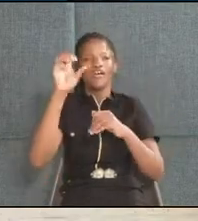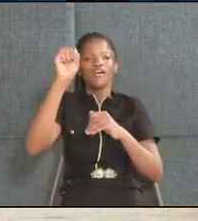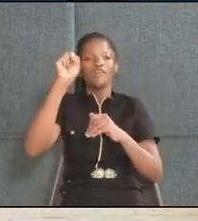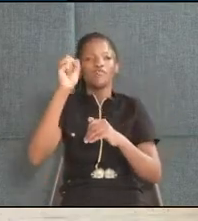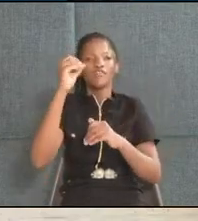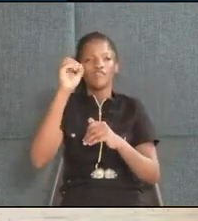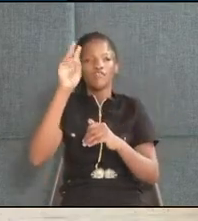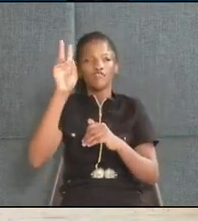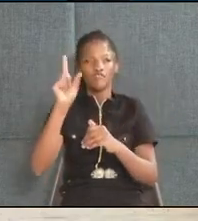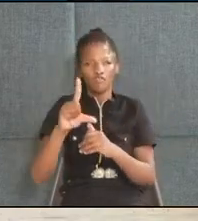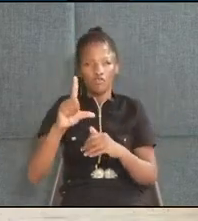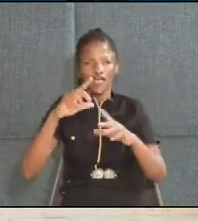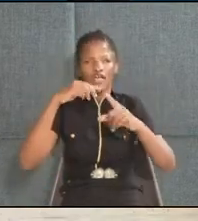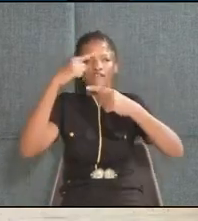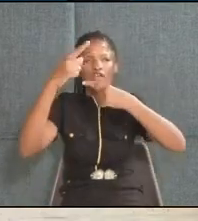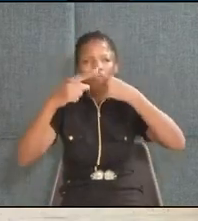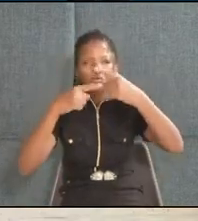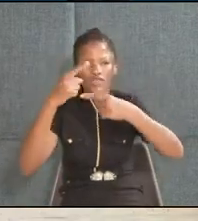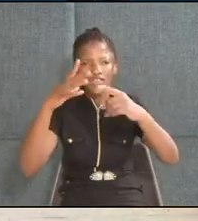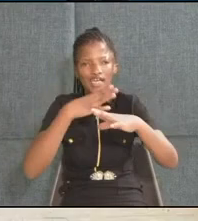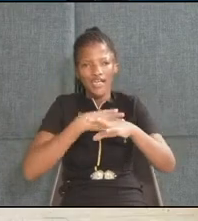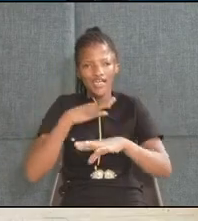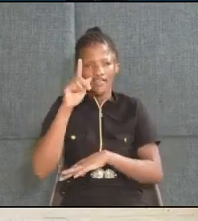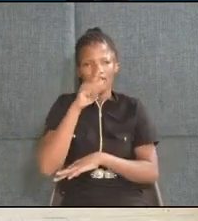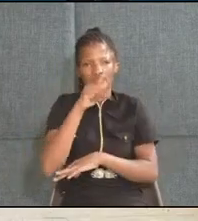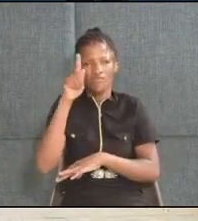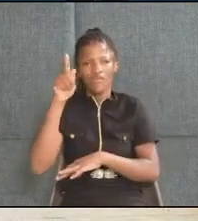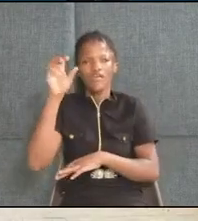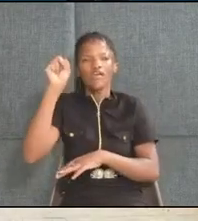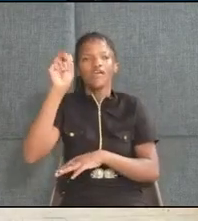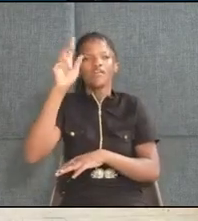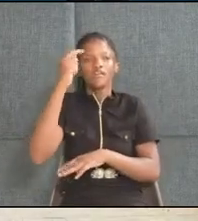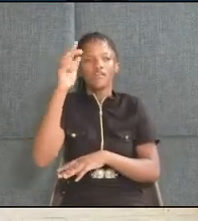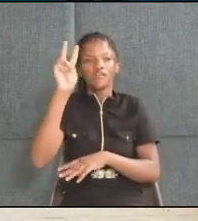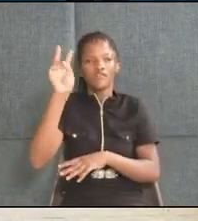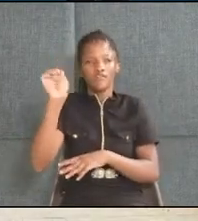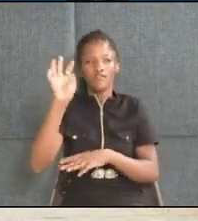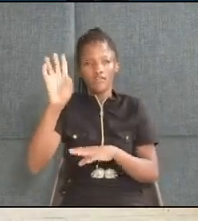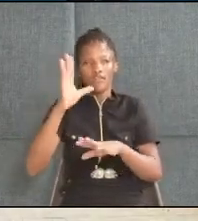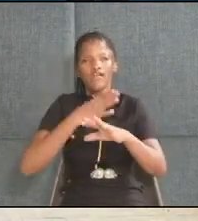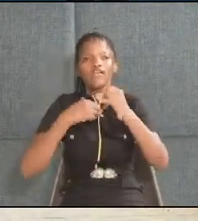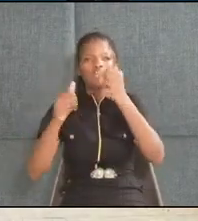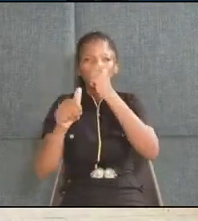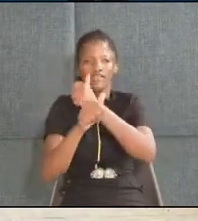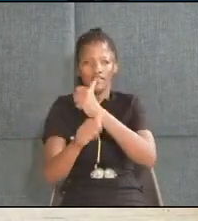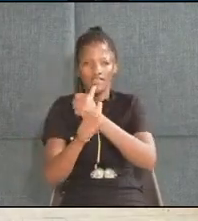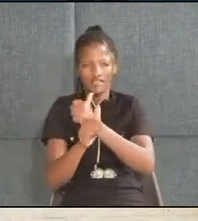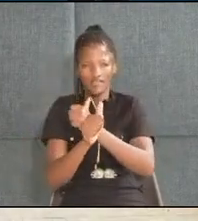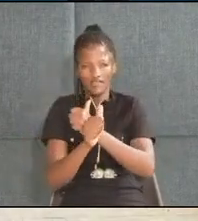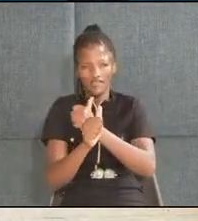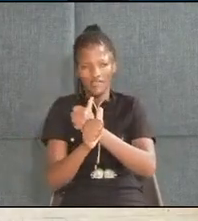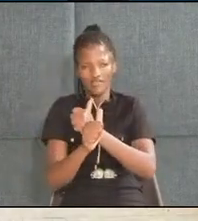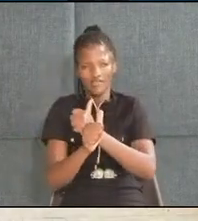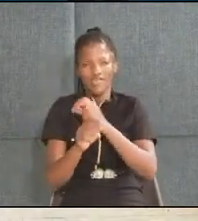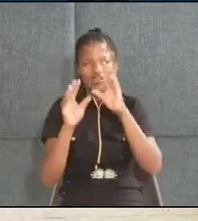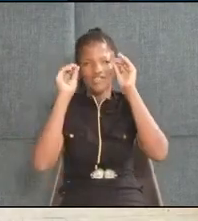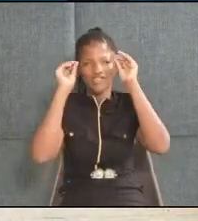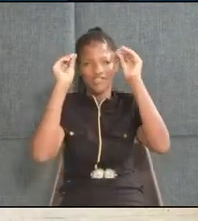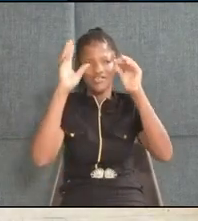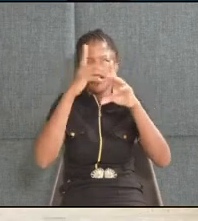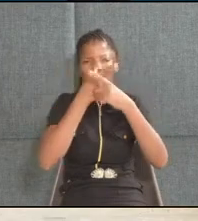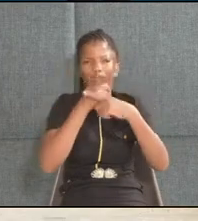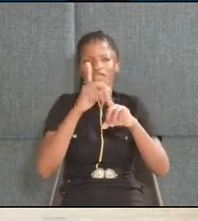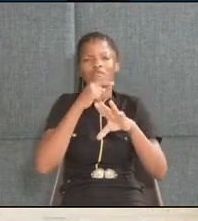lead attorney, they went forward and accused Stephen of preaching false and dangerous teachings. But boys and